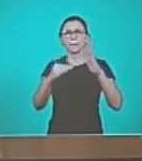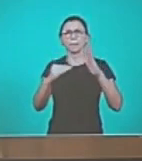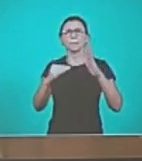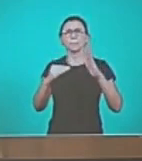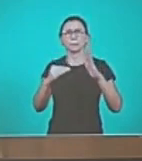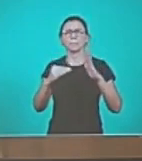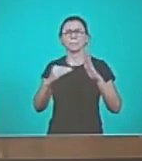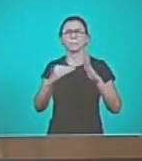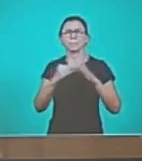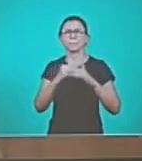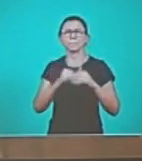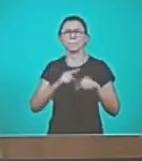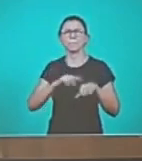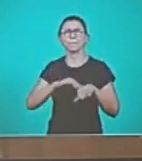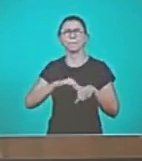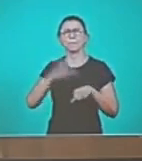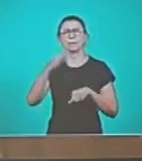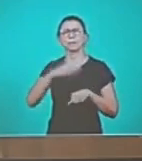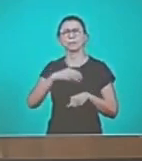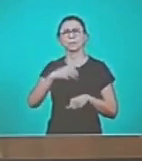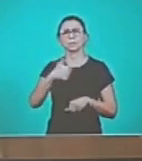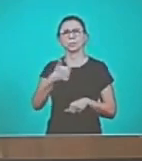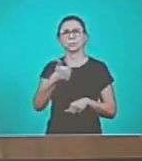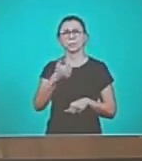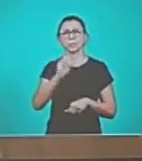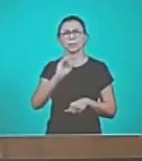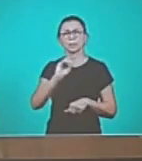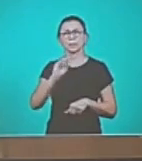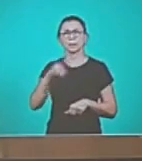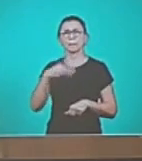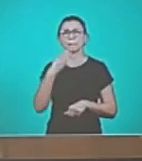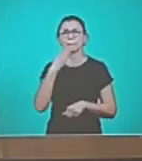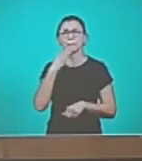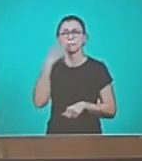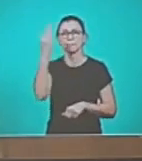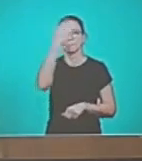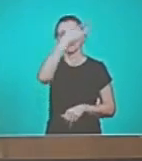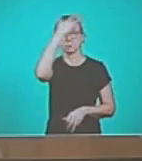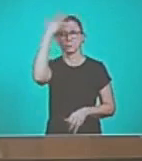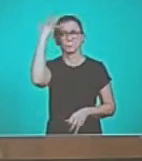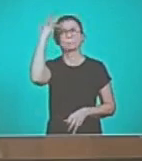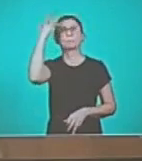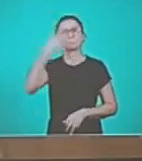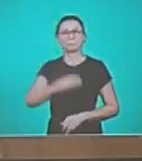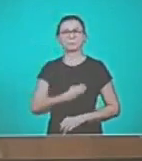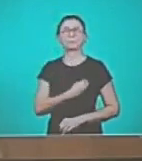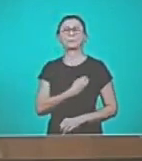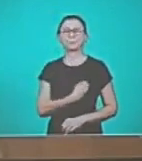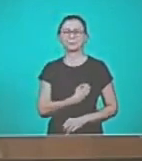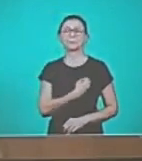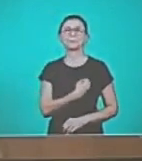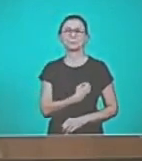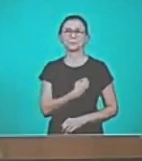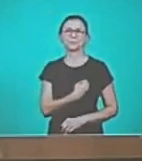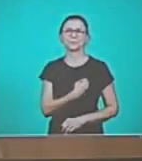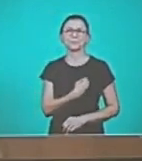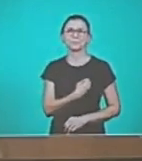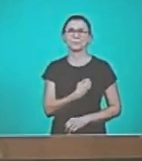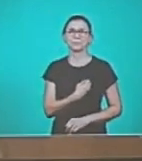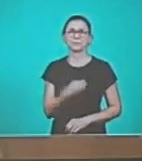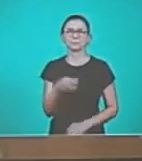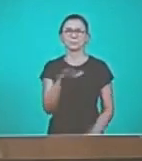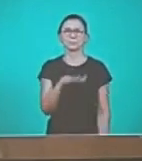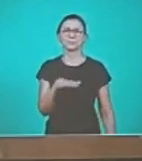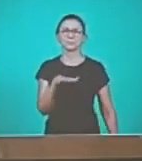our calculation, we have received more than 10 million participating